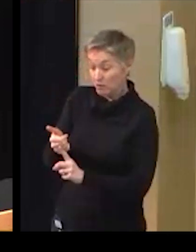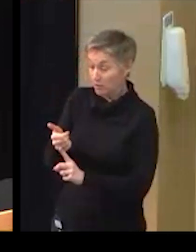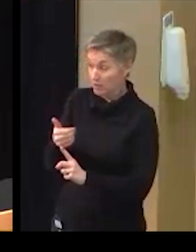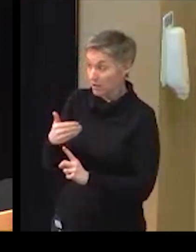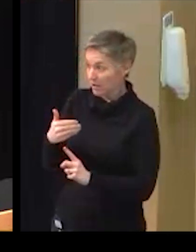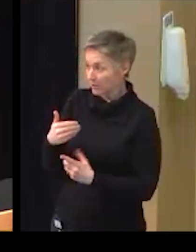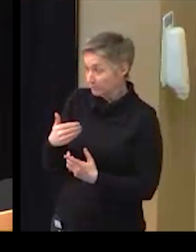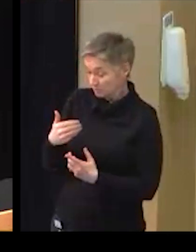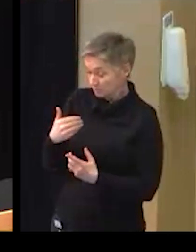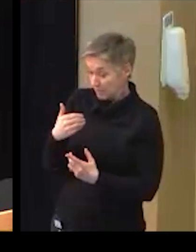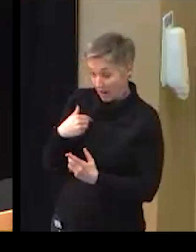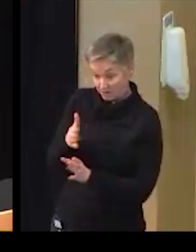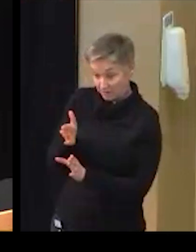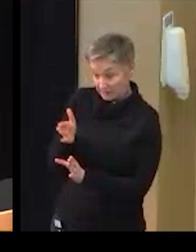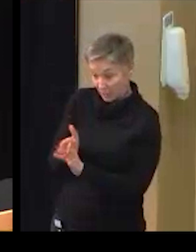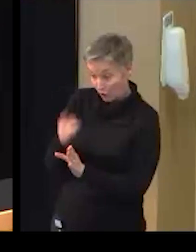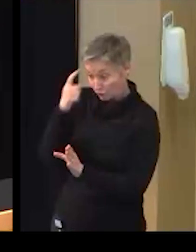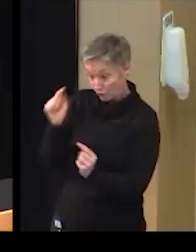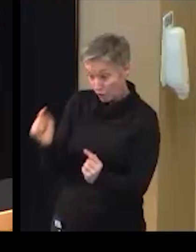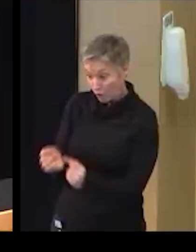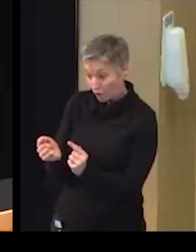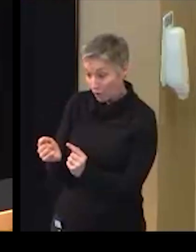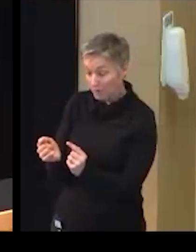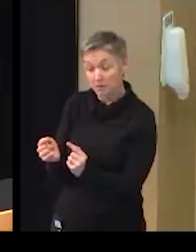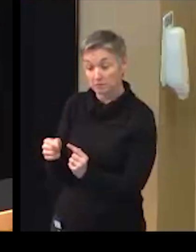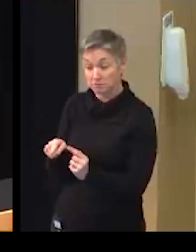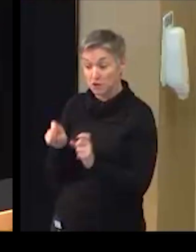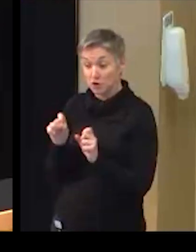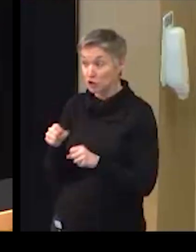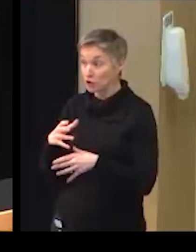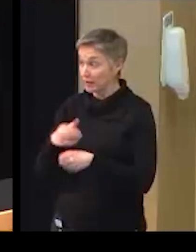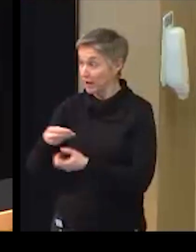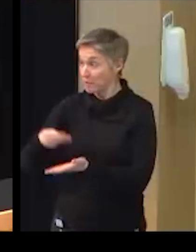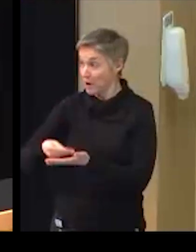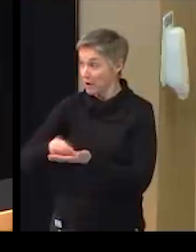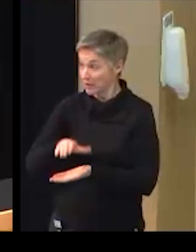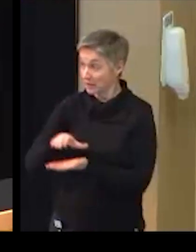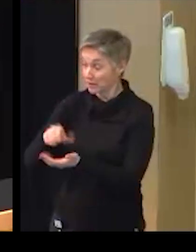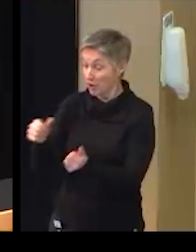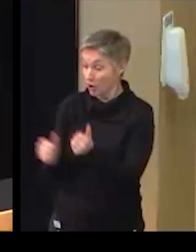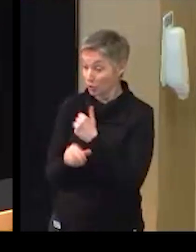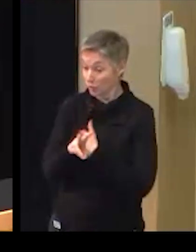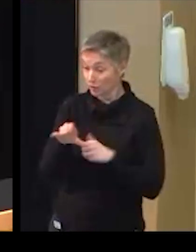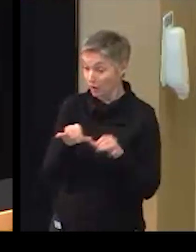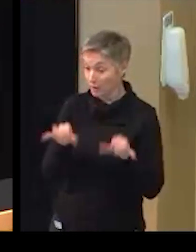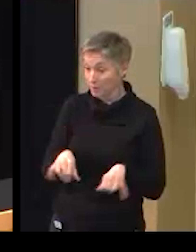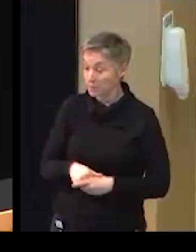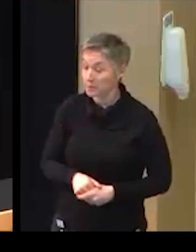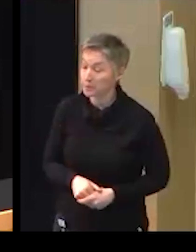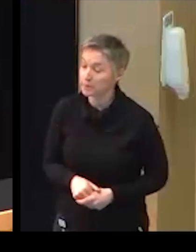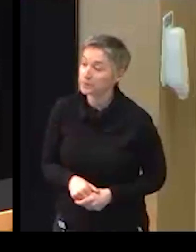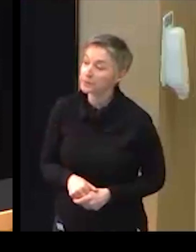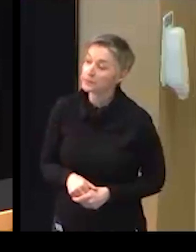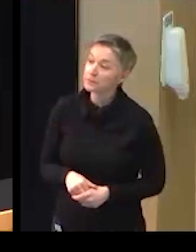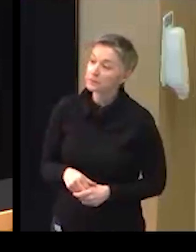a psychological insult could receive compensation under workers' compensation. And it